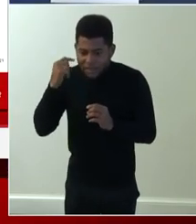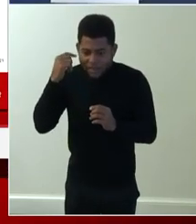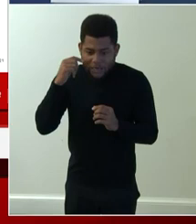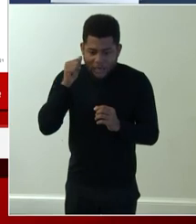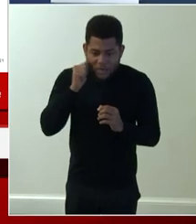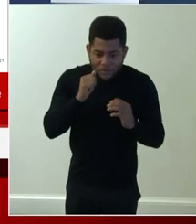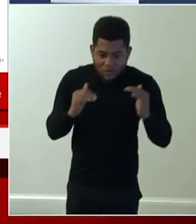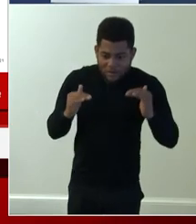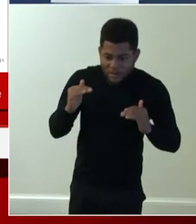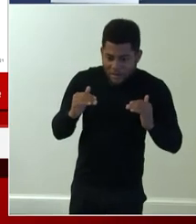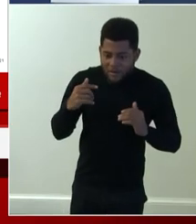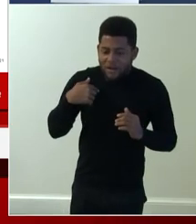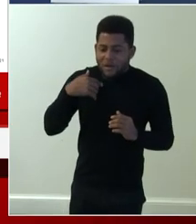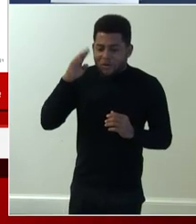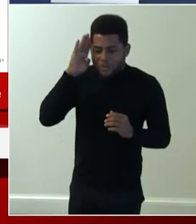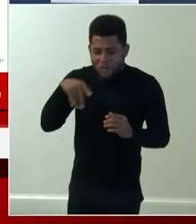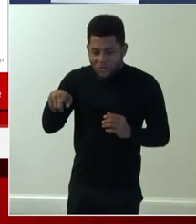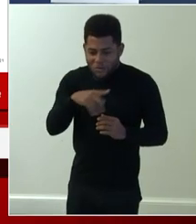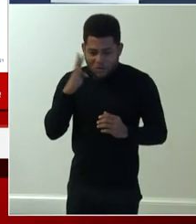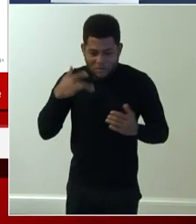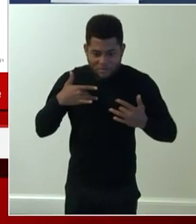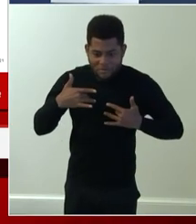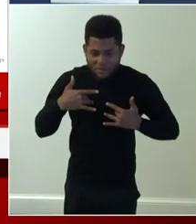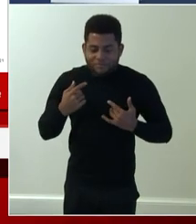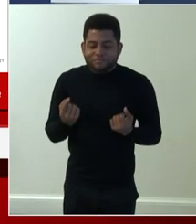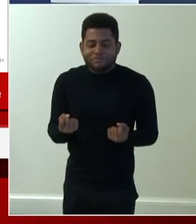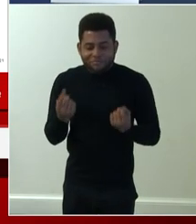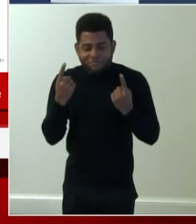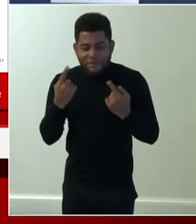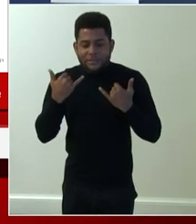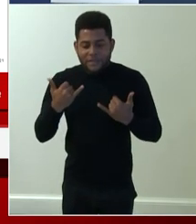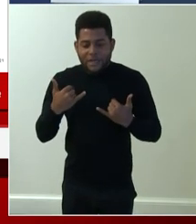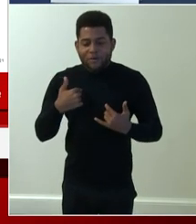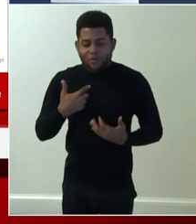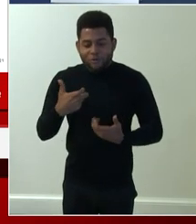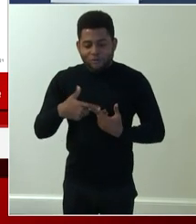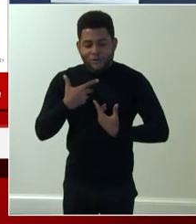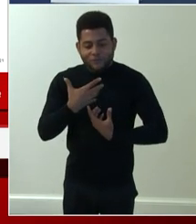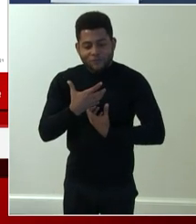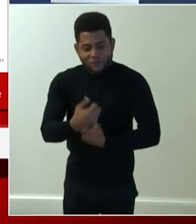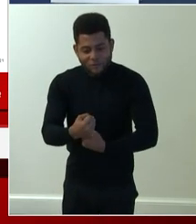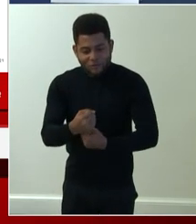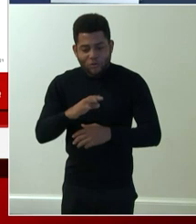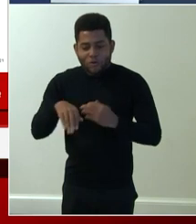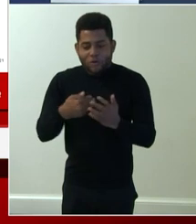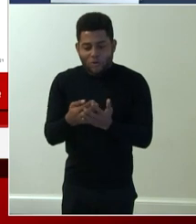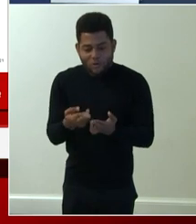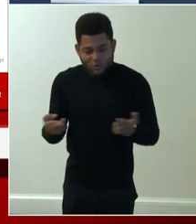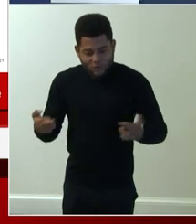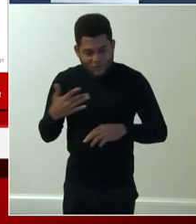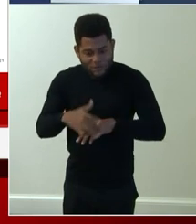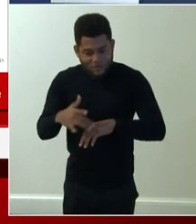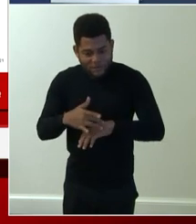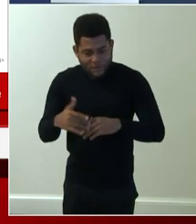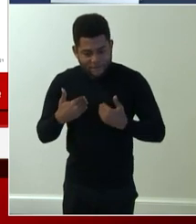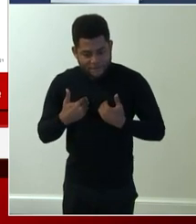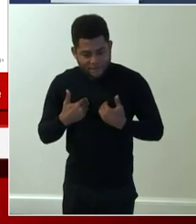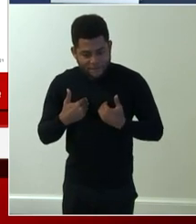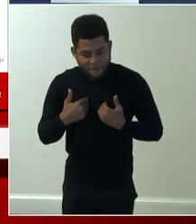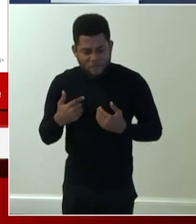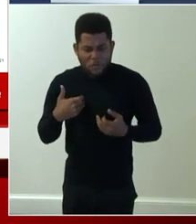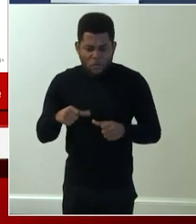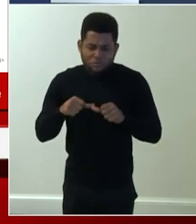numbers like that, but we also can have confidence in the tools that we have that we know work to contain the spread